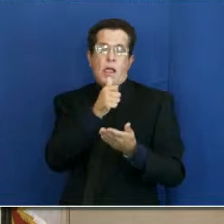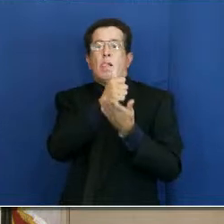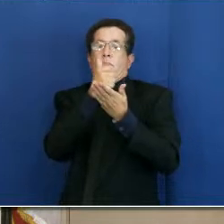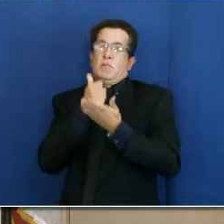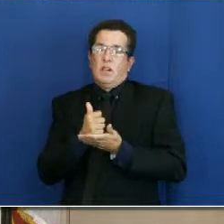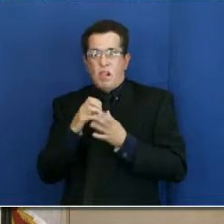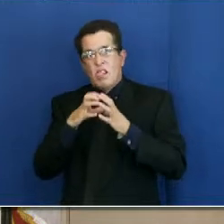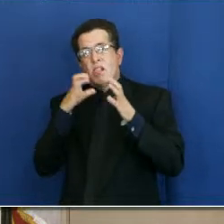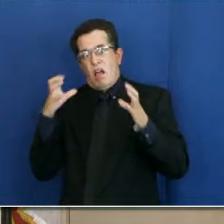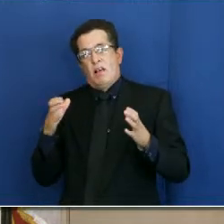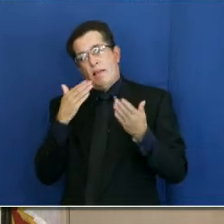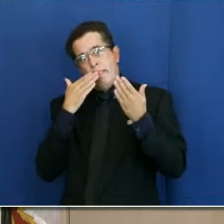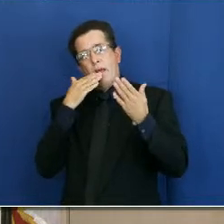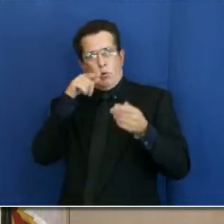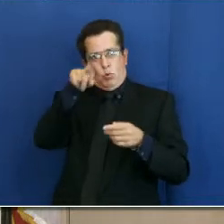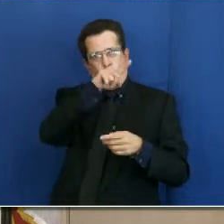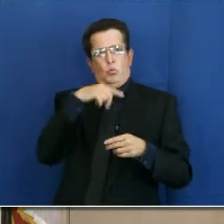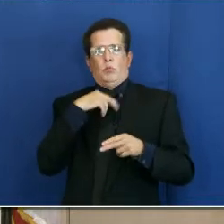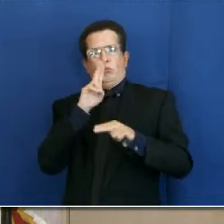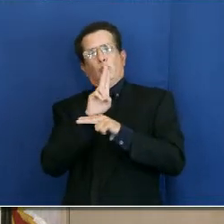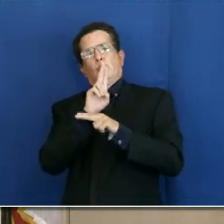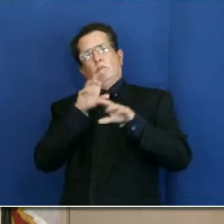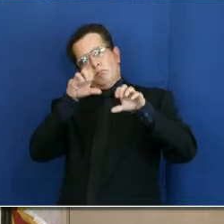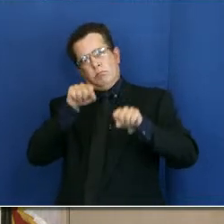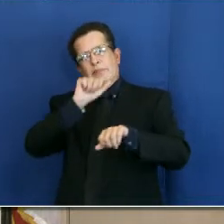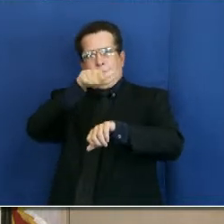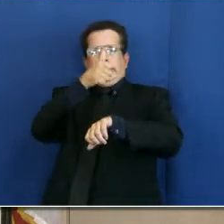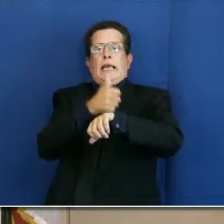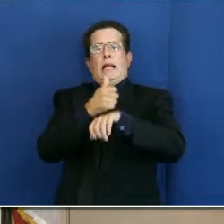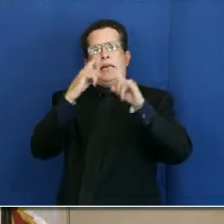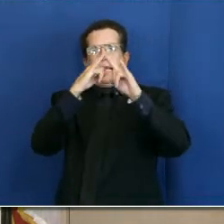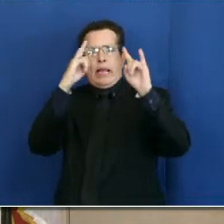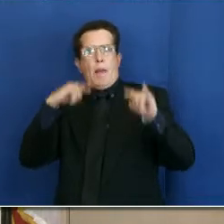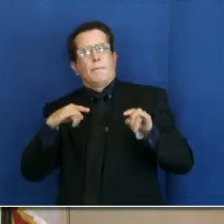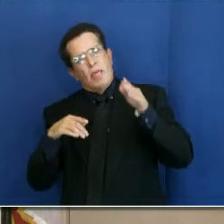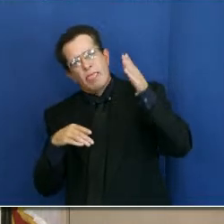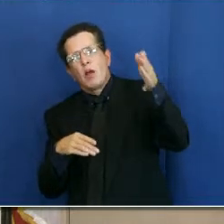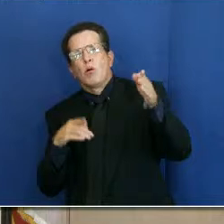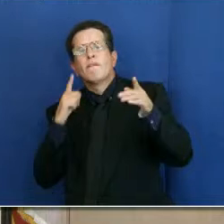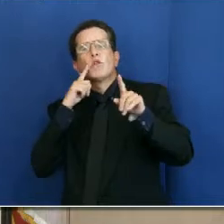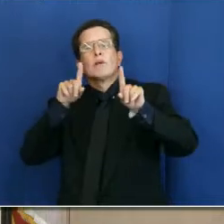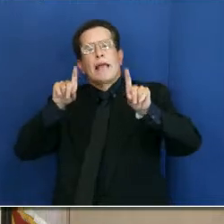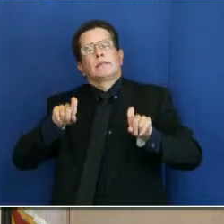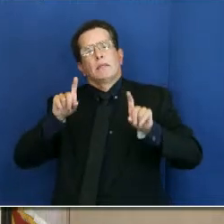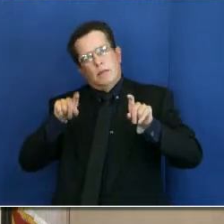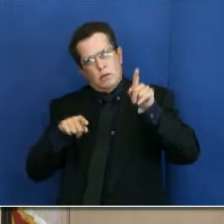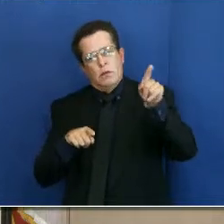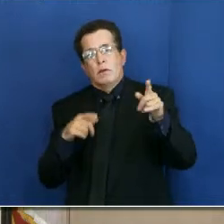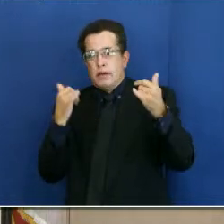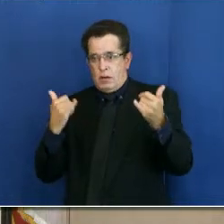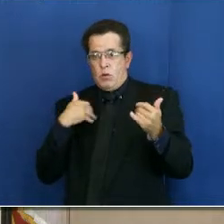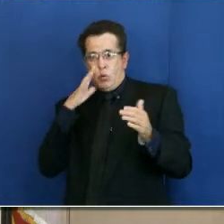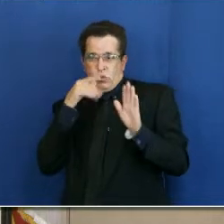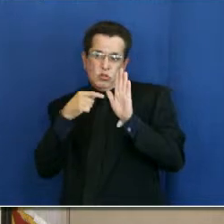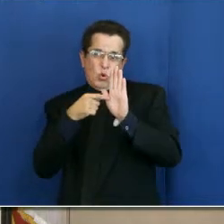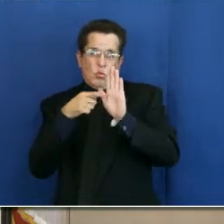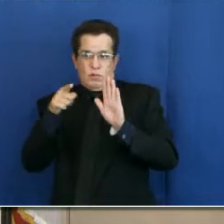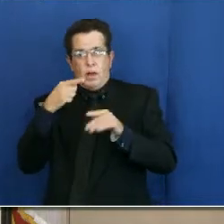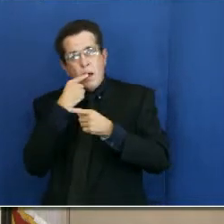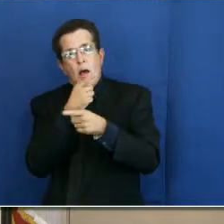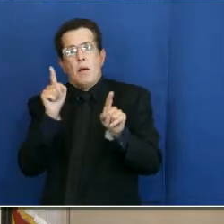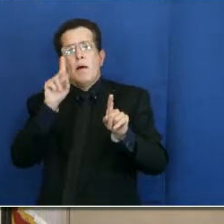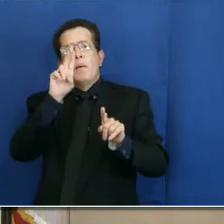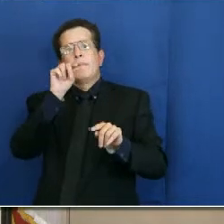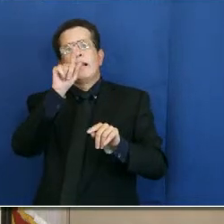helpful in allowing us to use the site that we're using. Today, we're going to get straight into our updates. I know there's likely to be